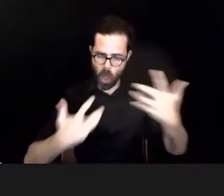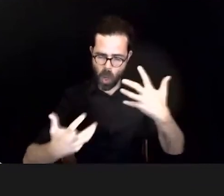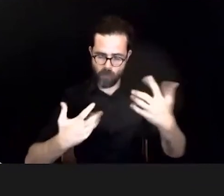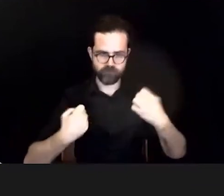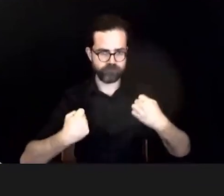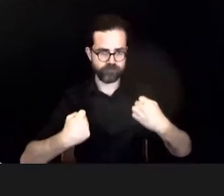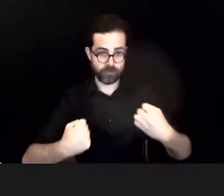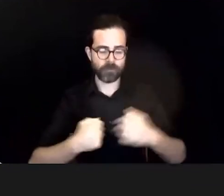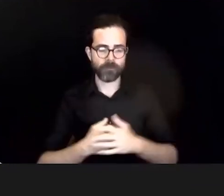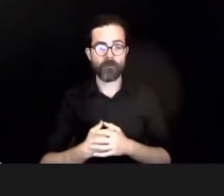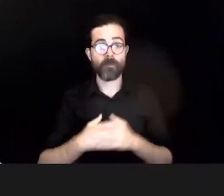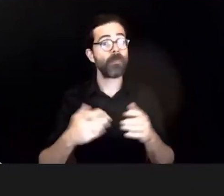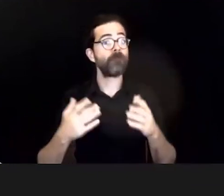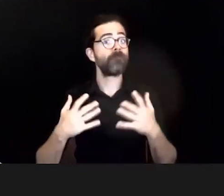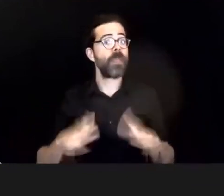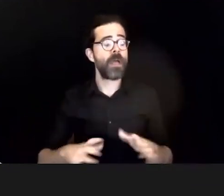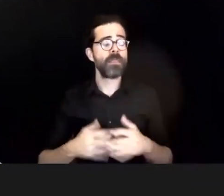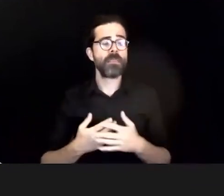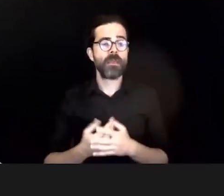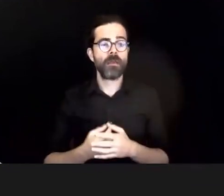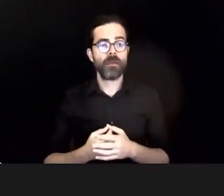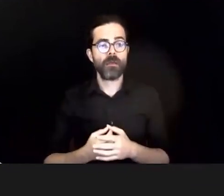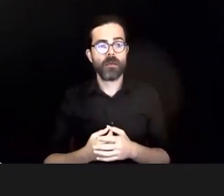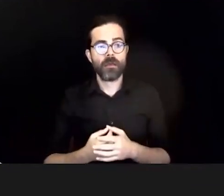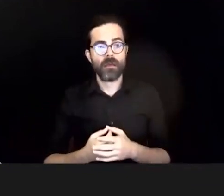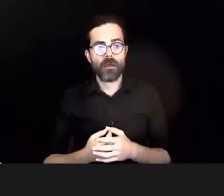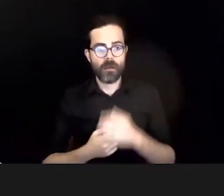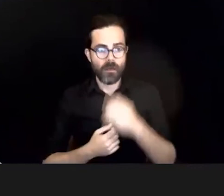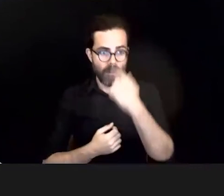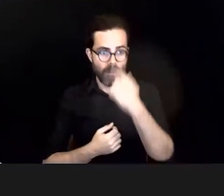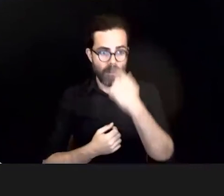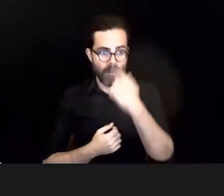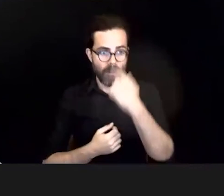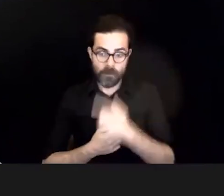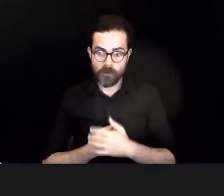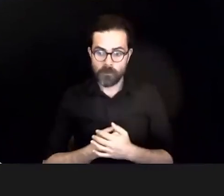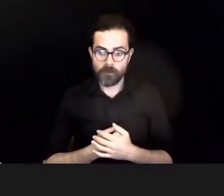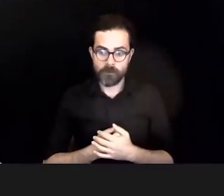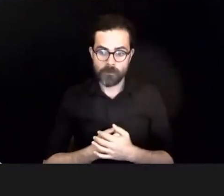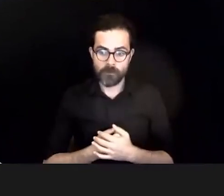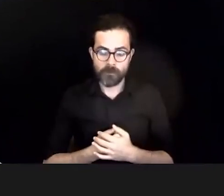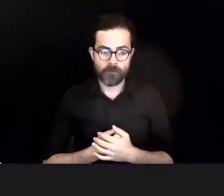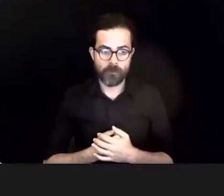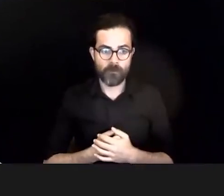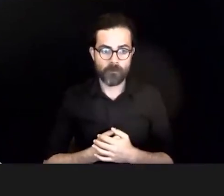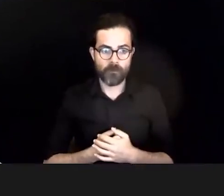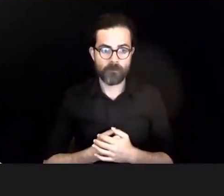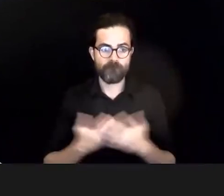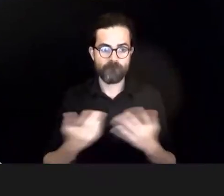And to end with this brief talk, some recommendations for developers and